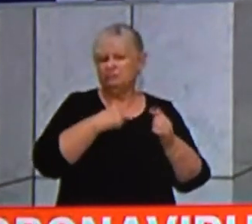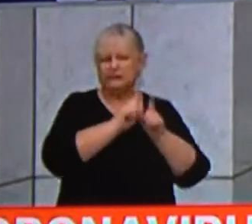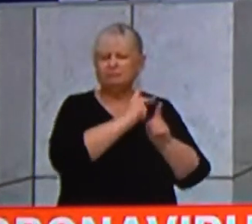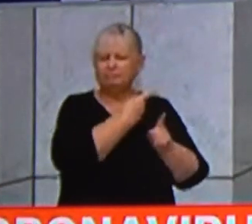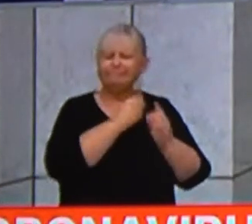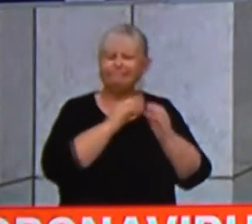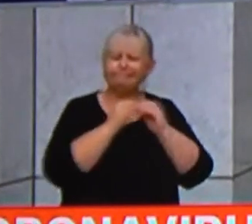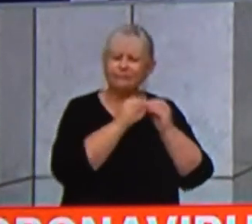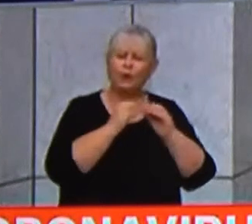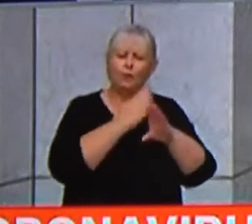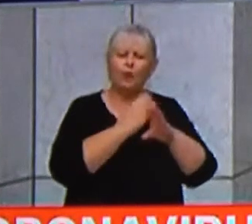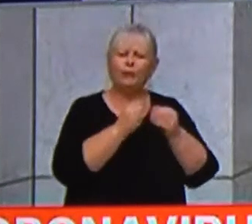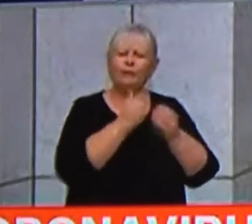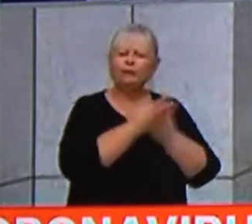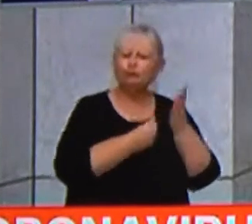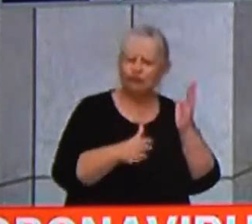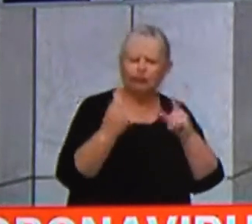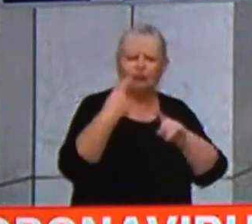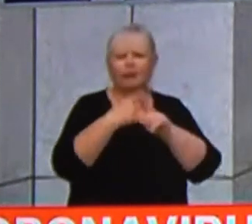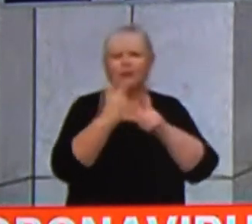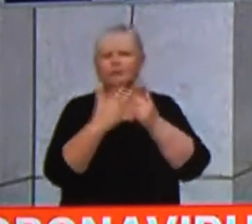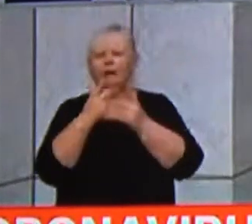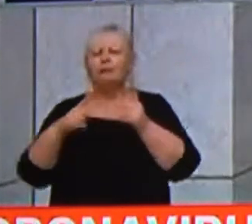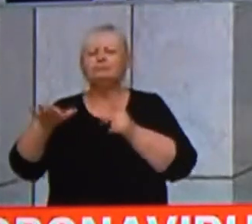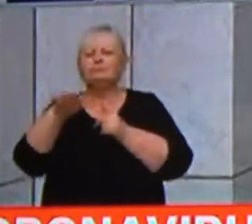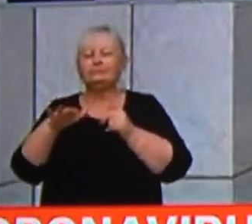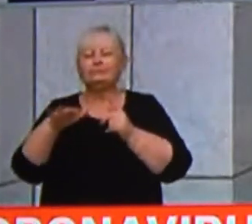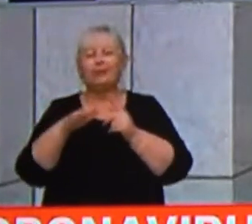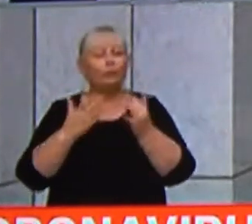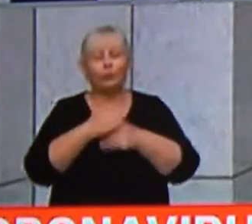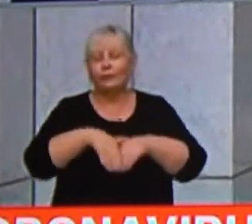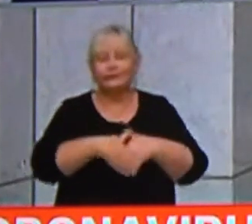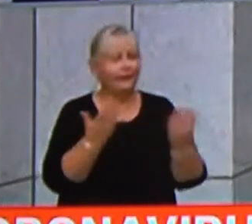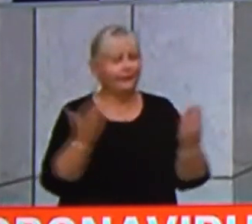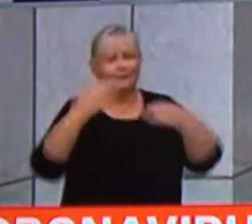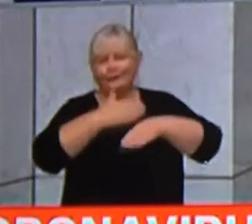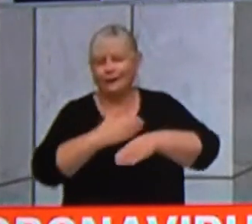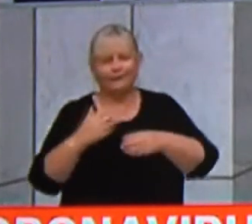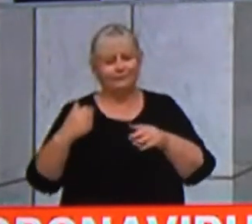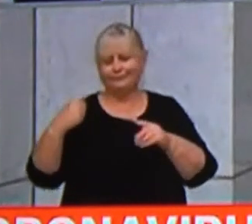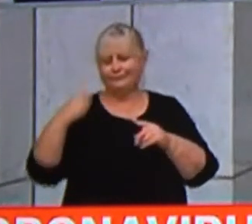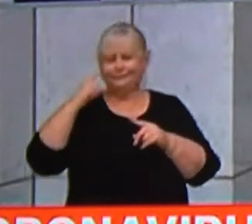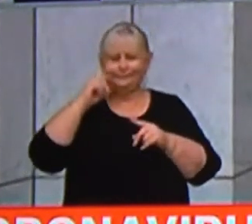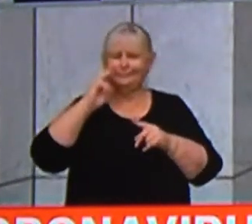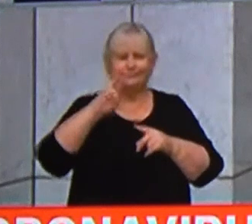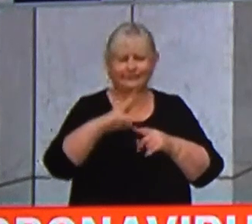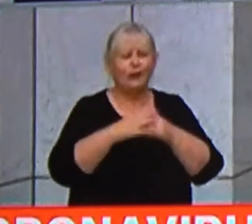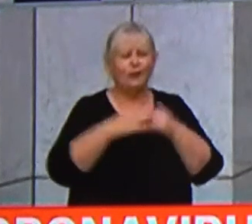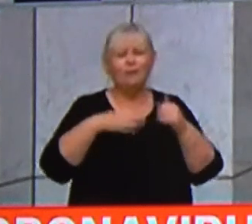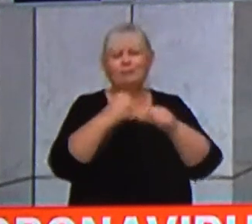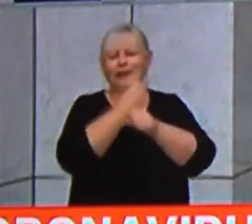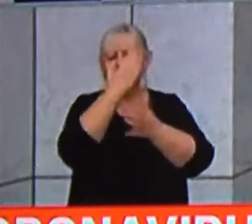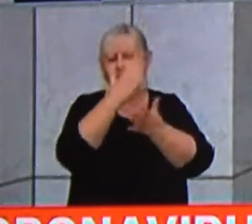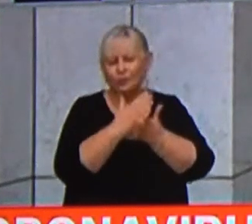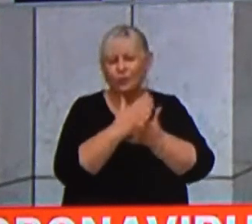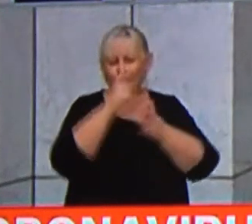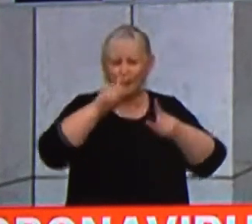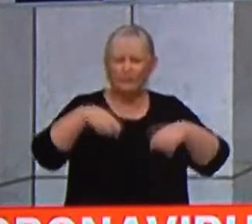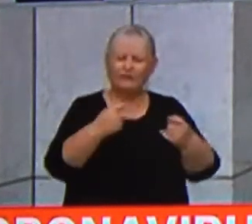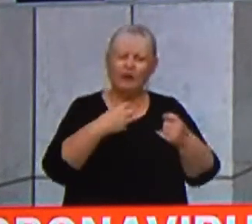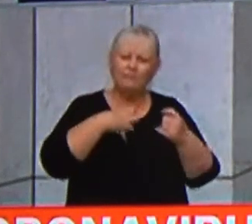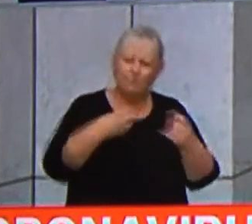and the information that is available to everybody about what is occurring with the coronavirus. That is an official source of